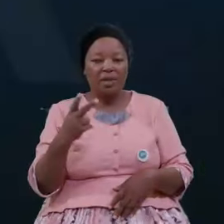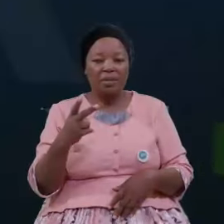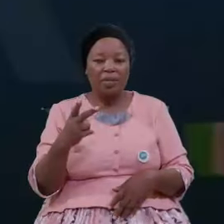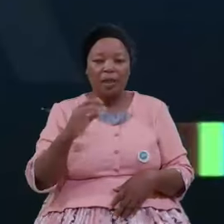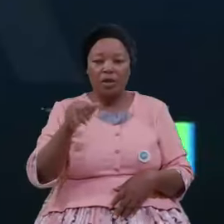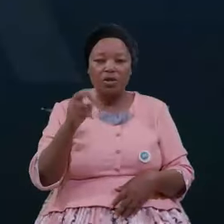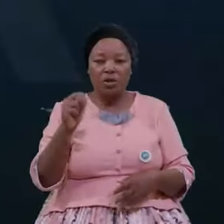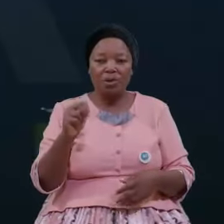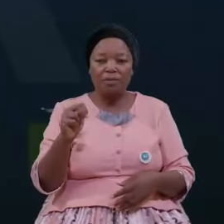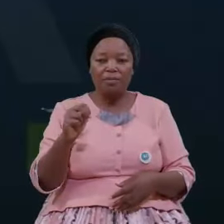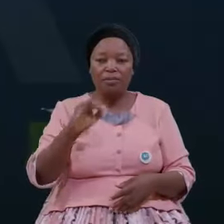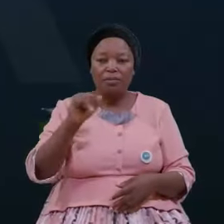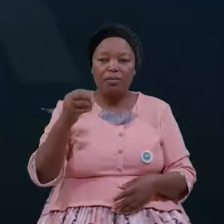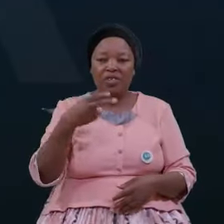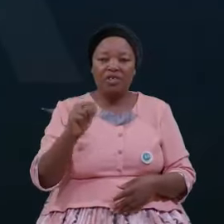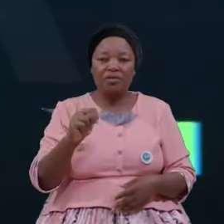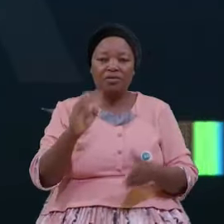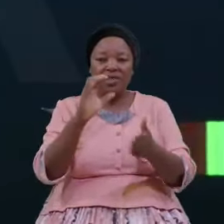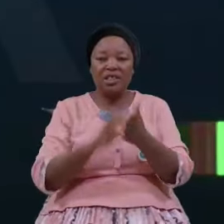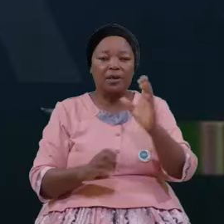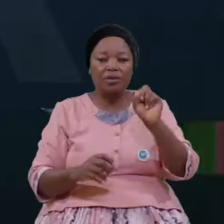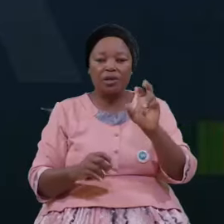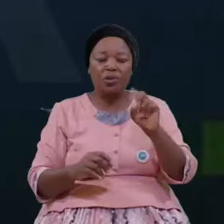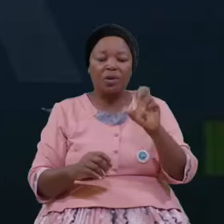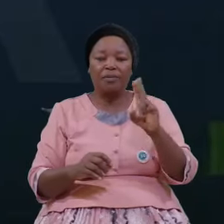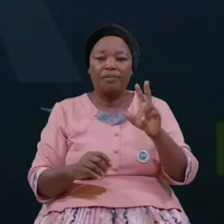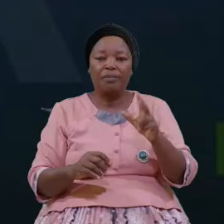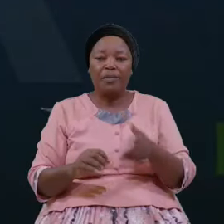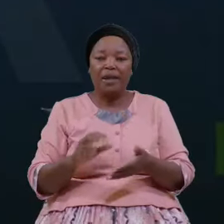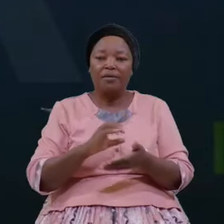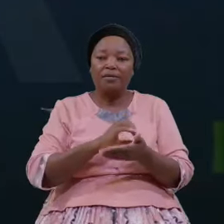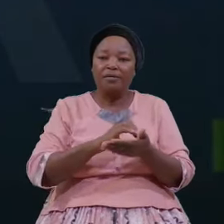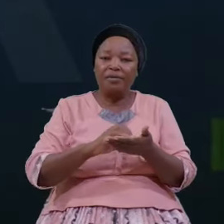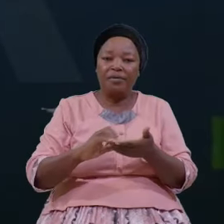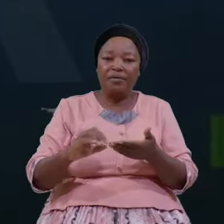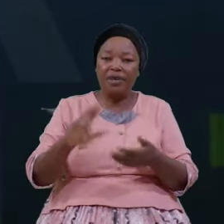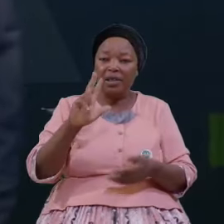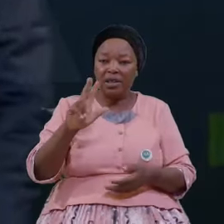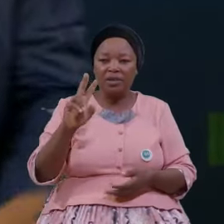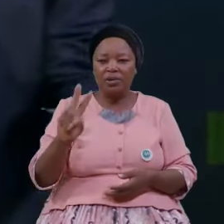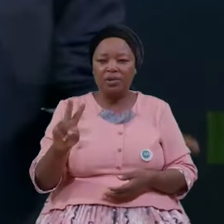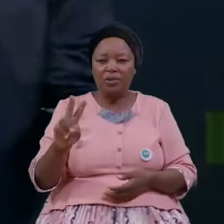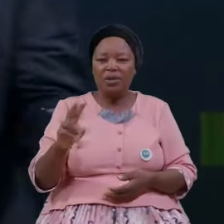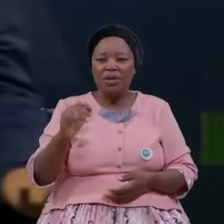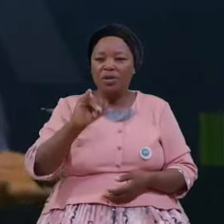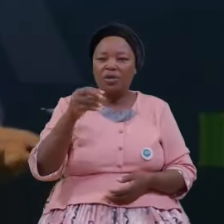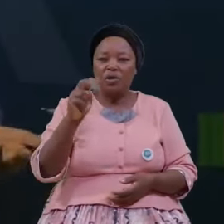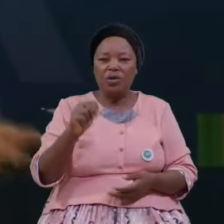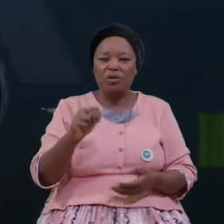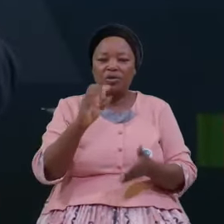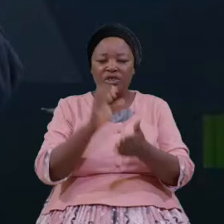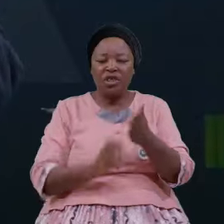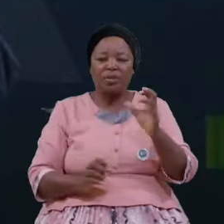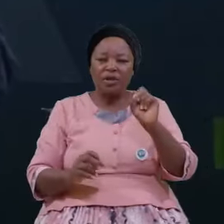John chapter 12. We're looking at verse 32. John chapter